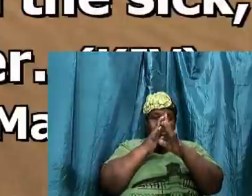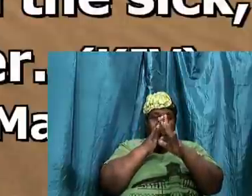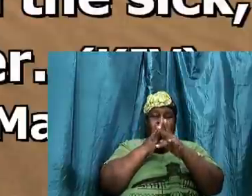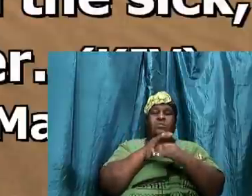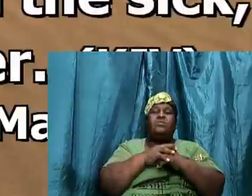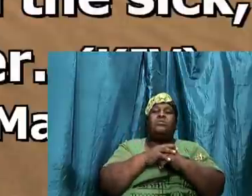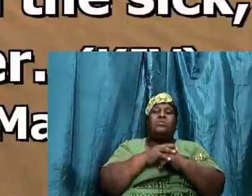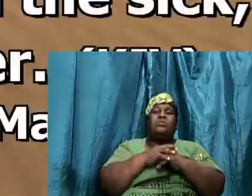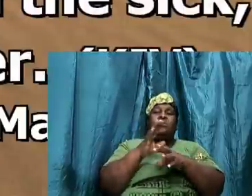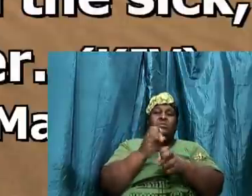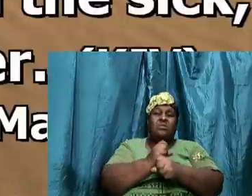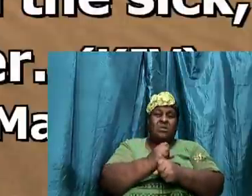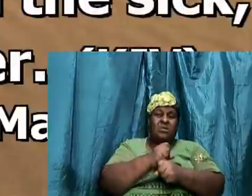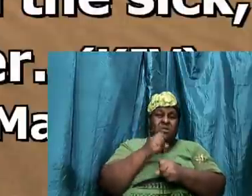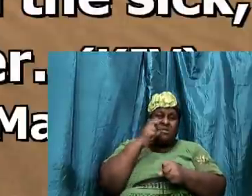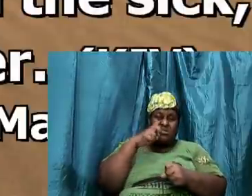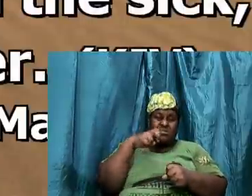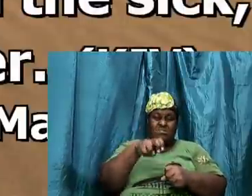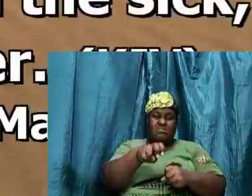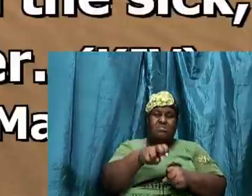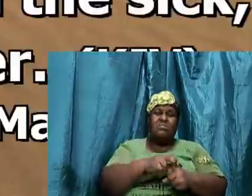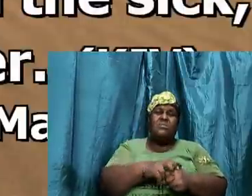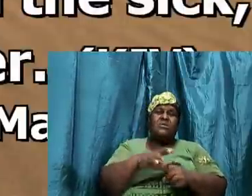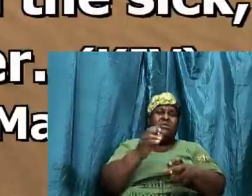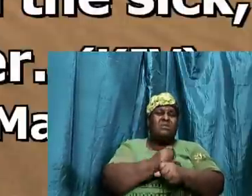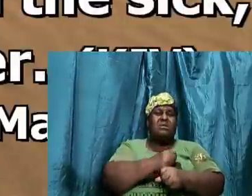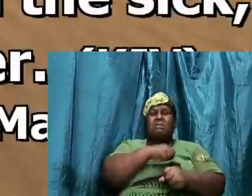They shall take up serpents. And